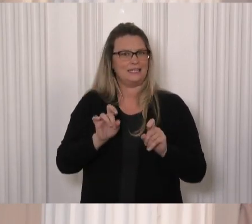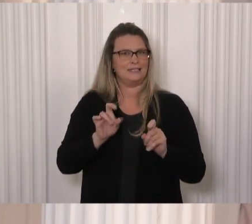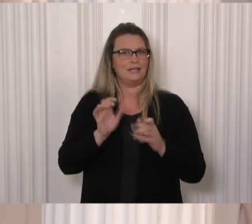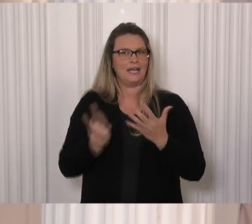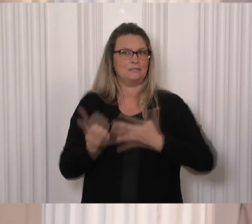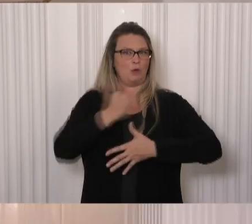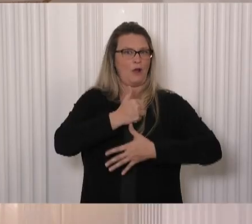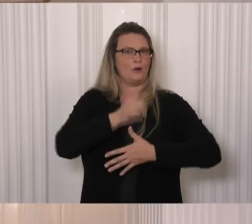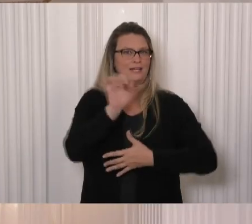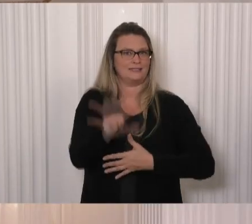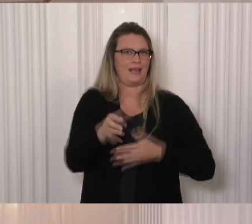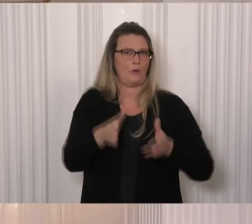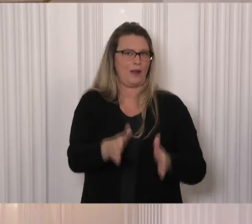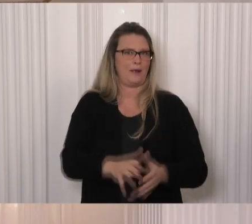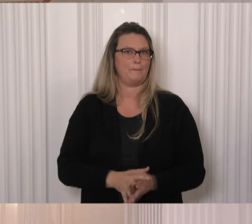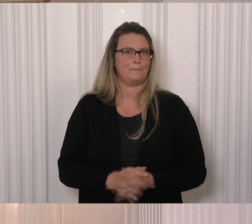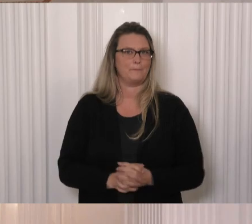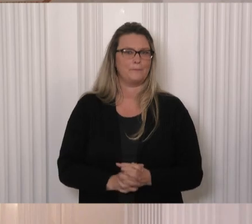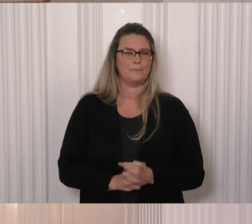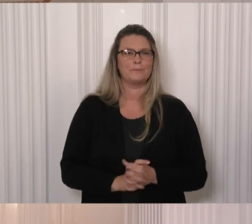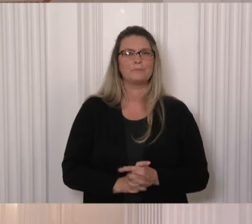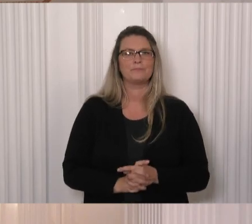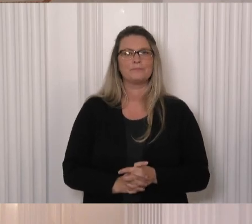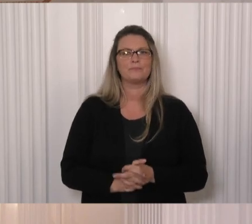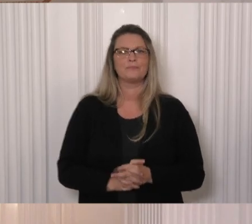prioritized for. Hey, Governor, could I just have one?